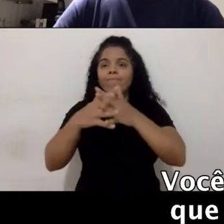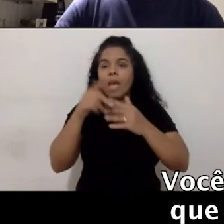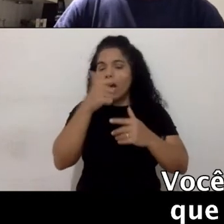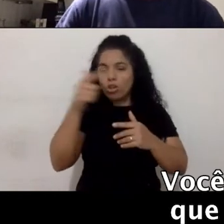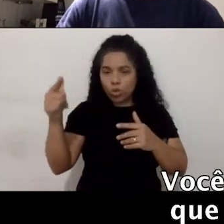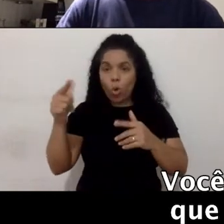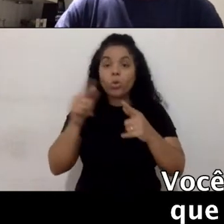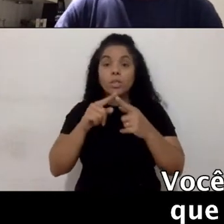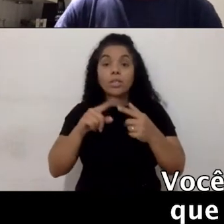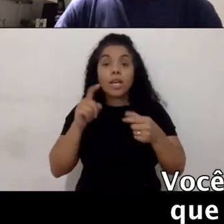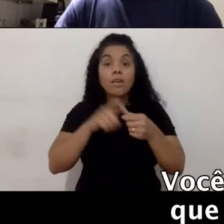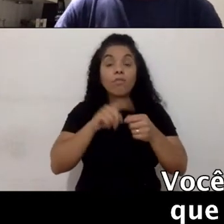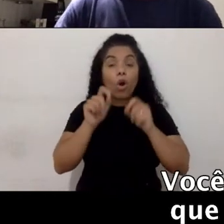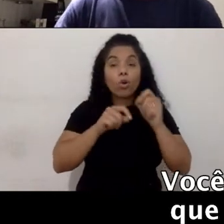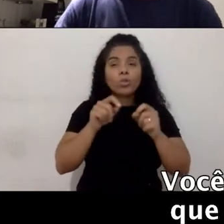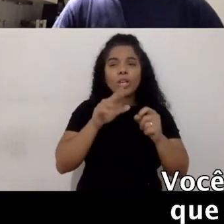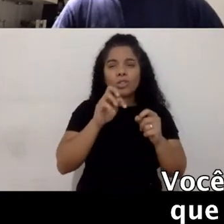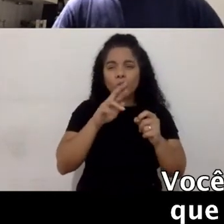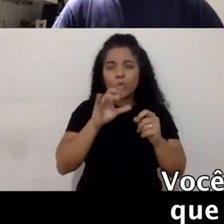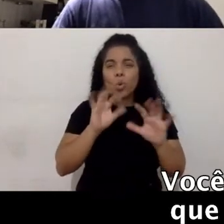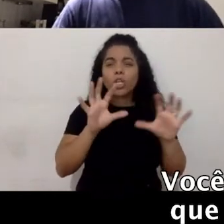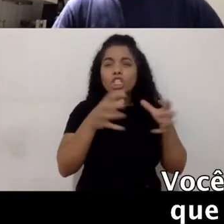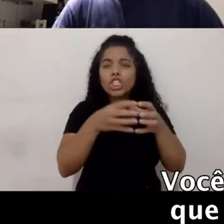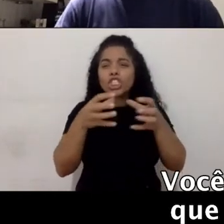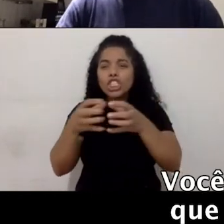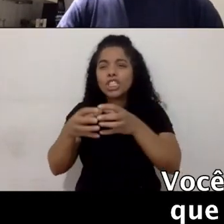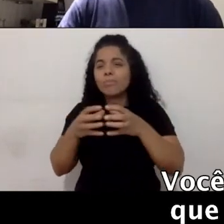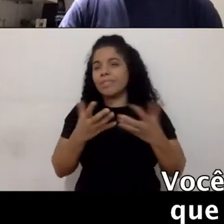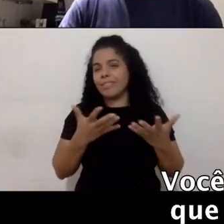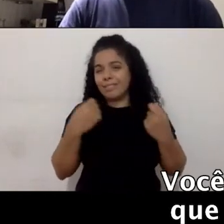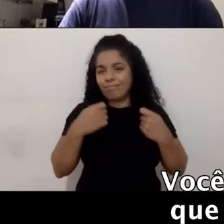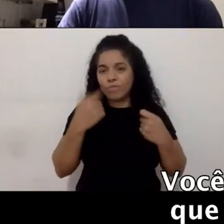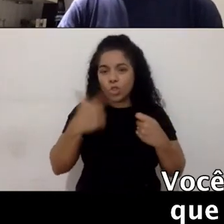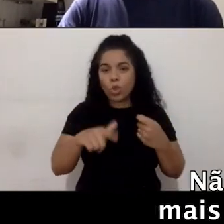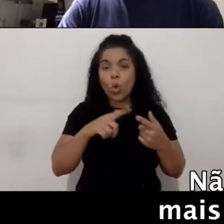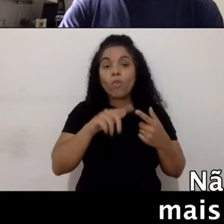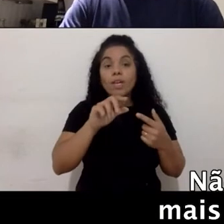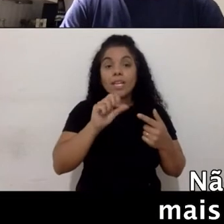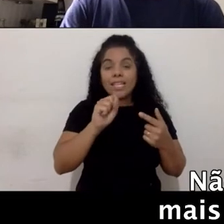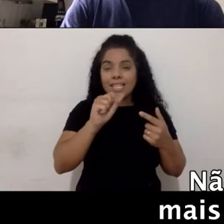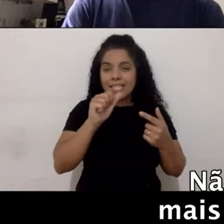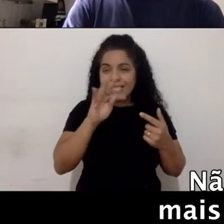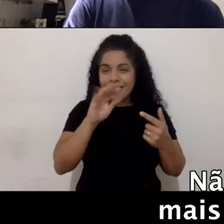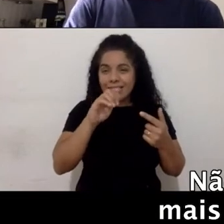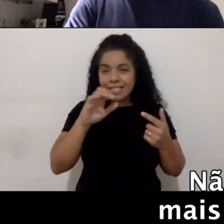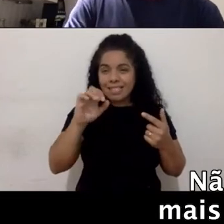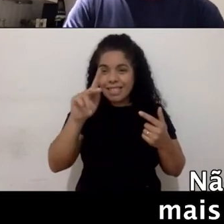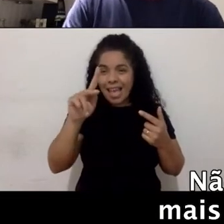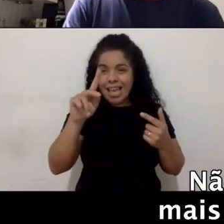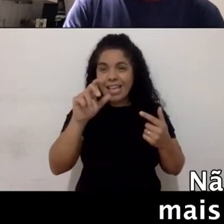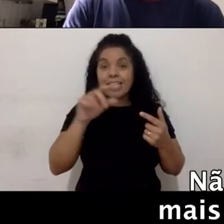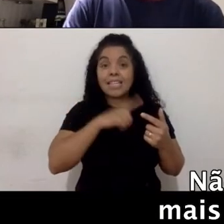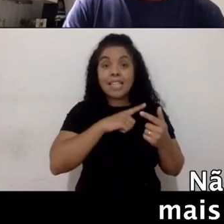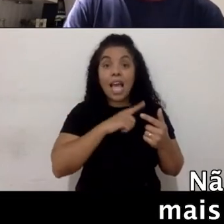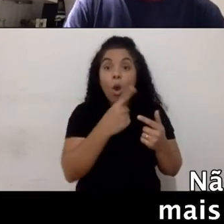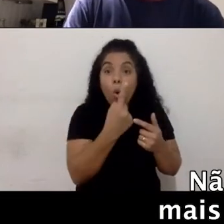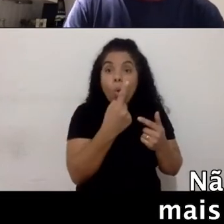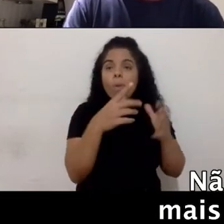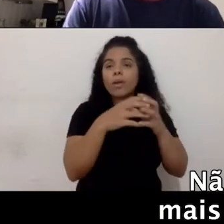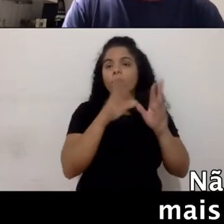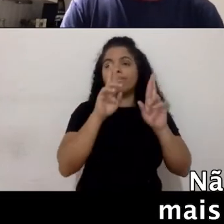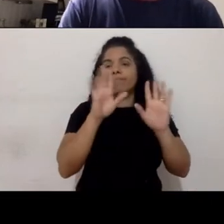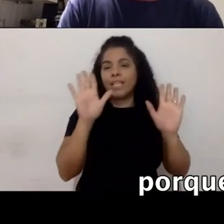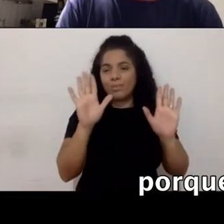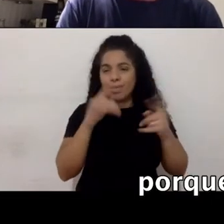your stacks so that each stack is only owned by one team. You shouldn't have a stack, an infrastructure stack, where more than one team is